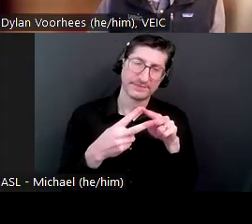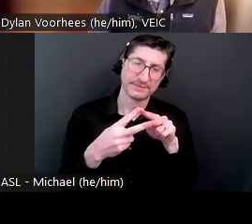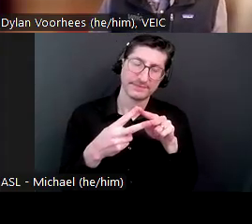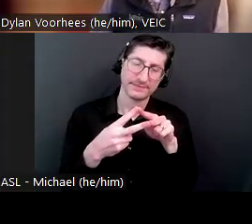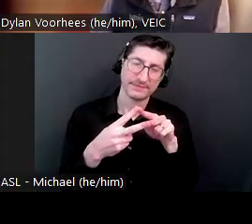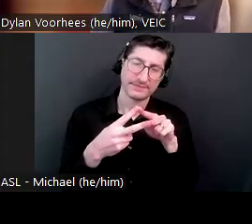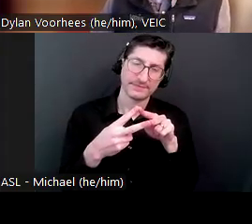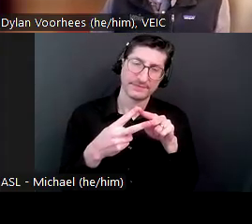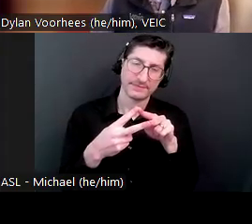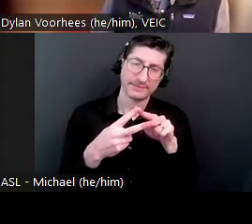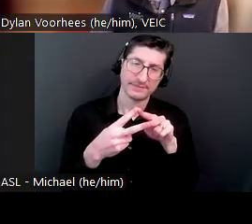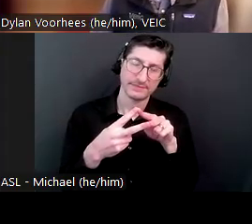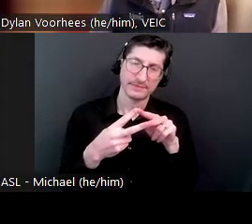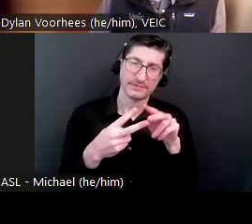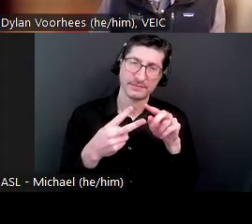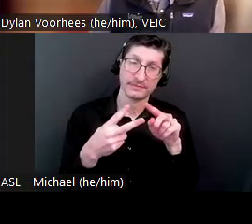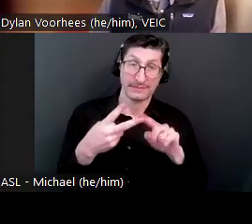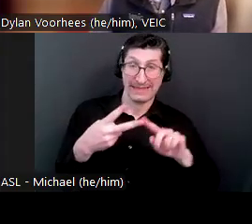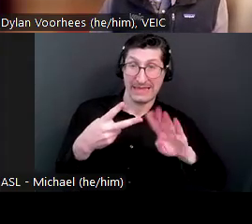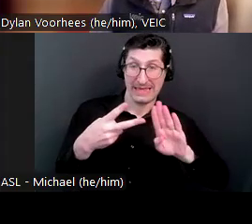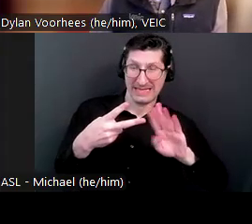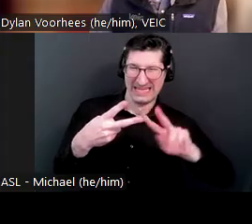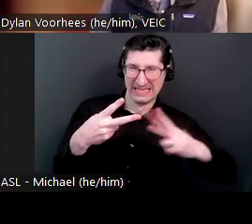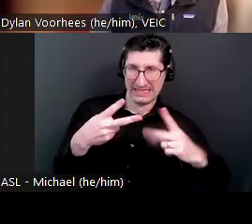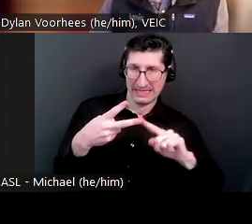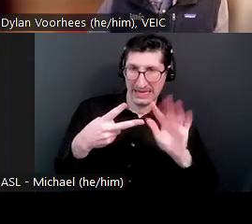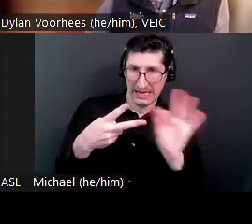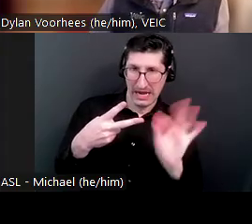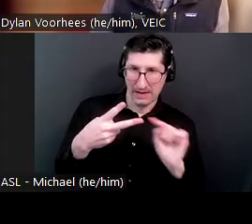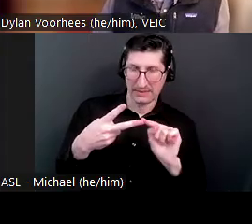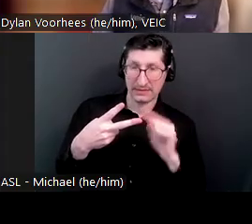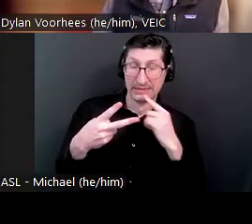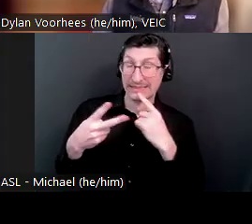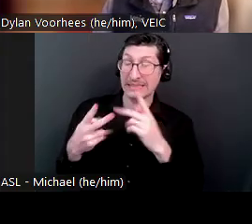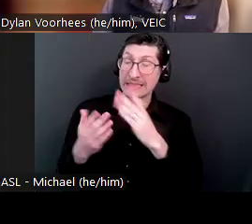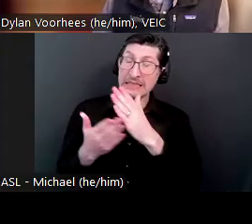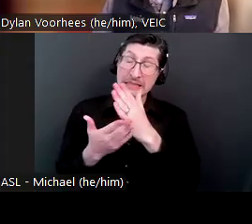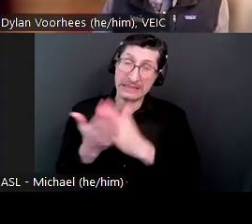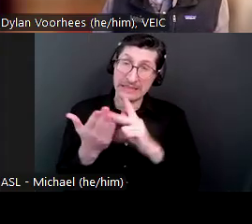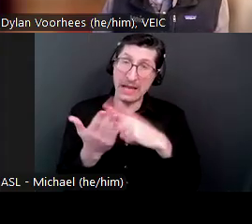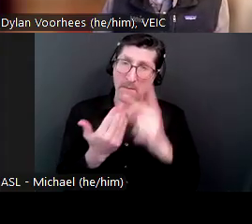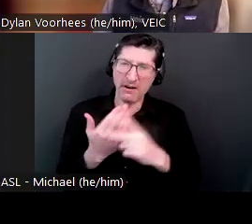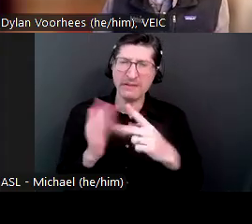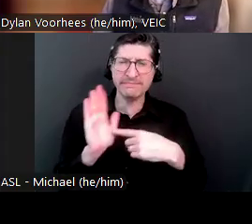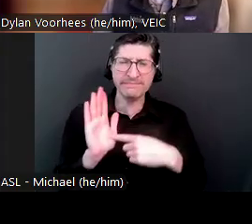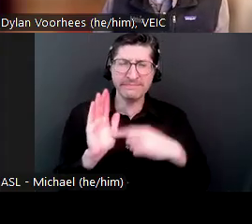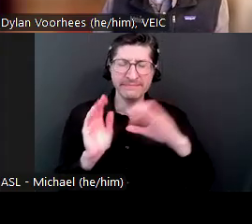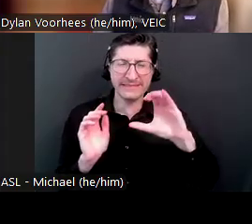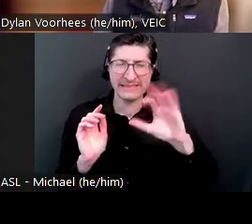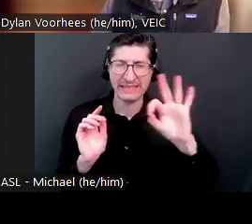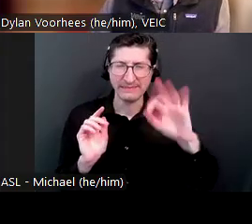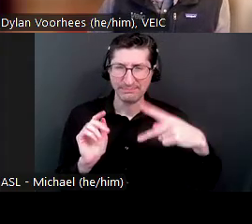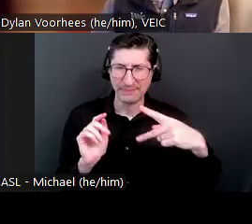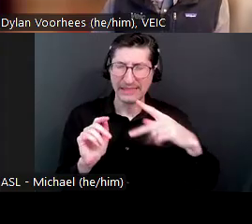to, option B is to increase a program some folks may be familiar with called the Community First Partnerships. These